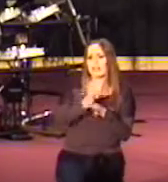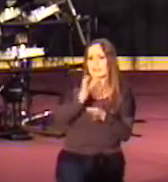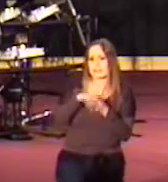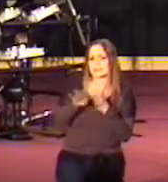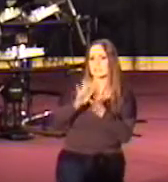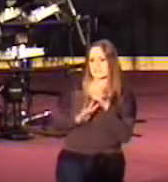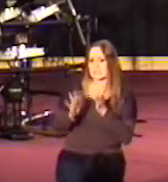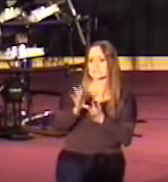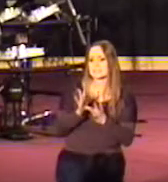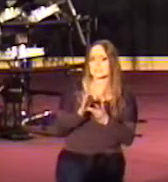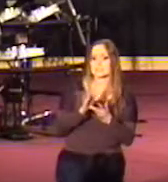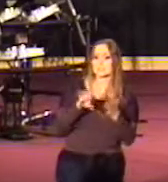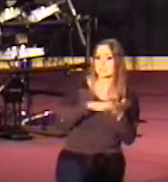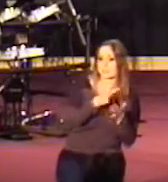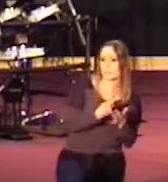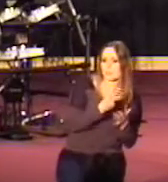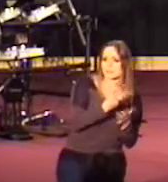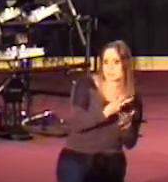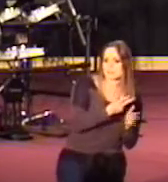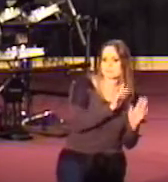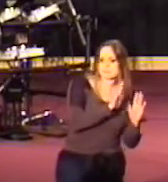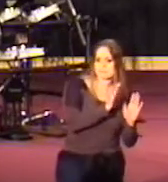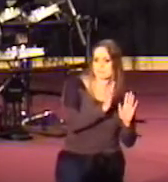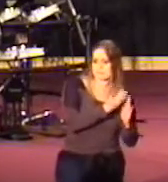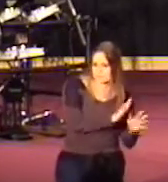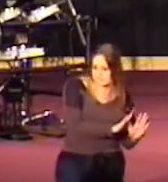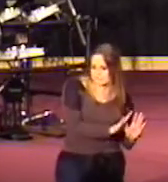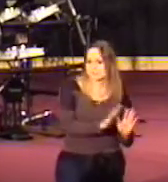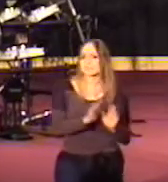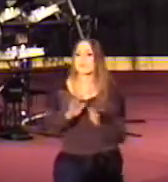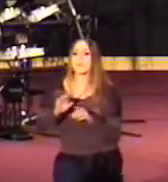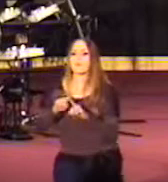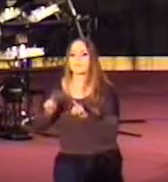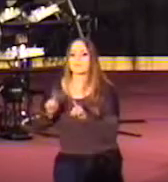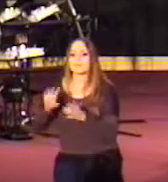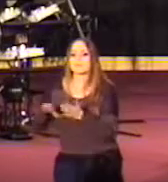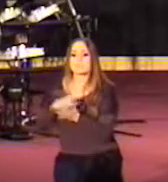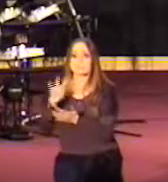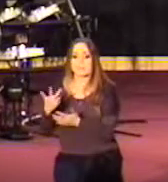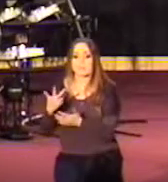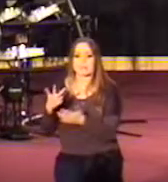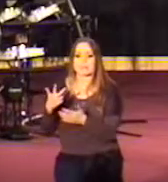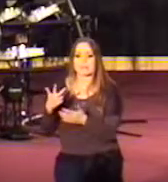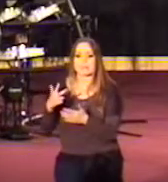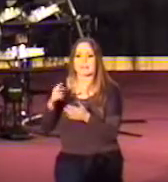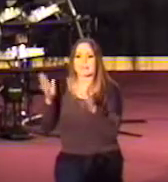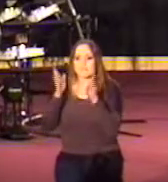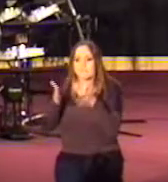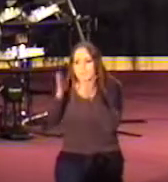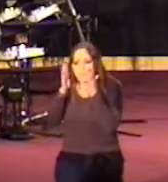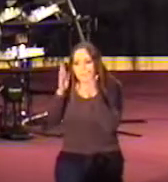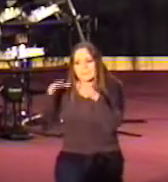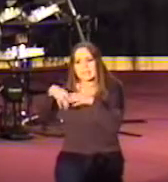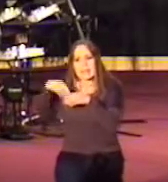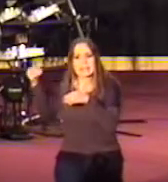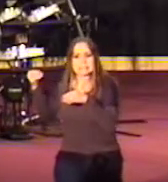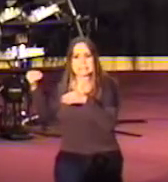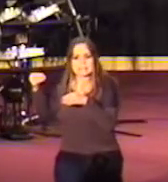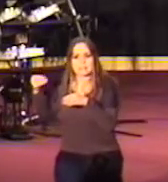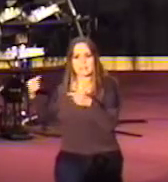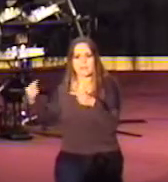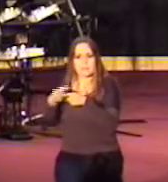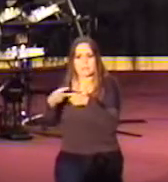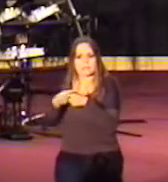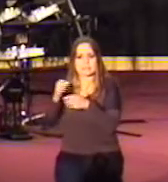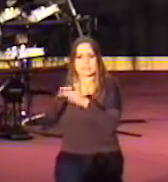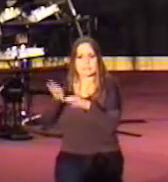2 deals with that, but then chapter 3, he starts focusing more on external things outside of the function in the church.